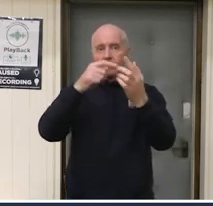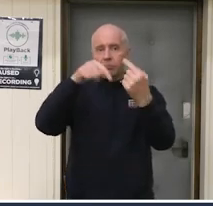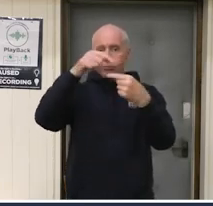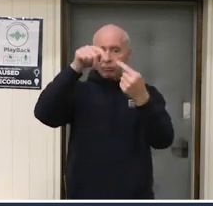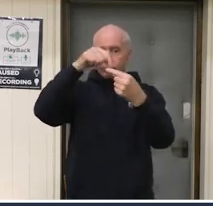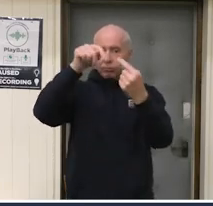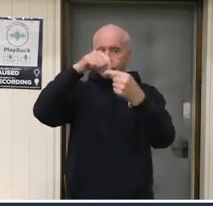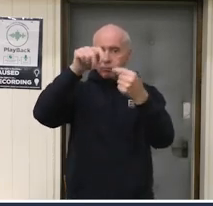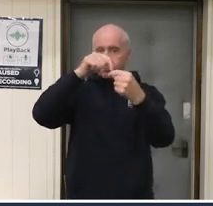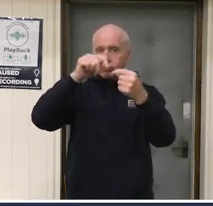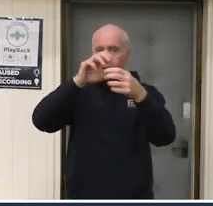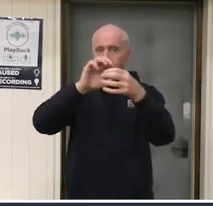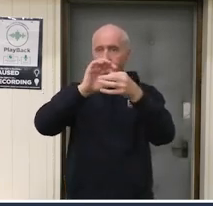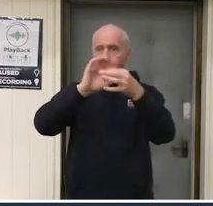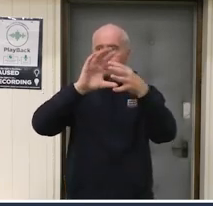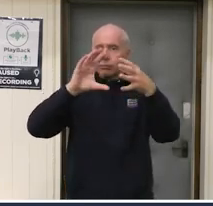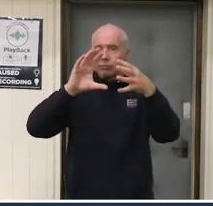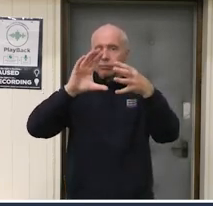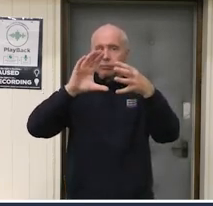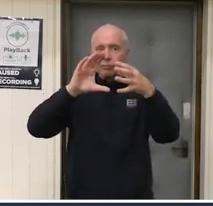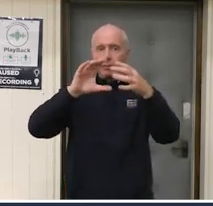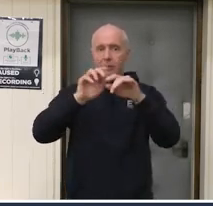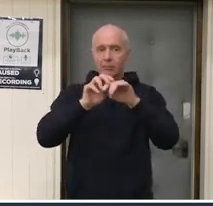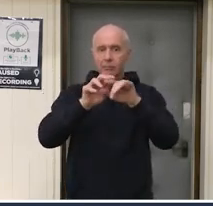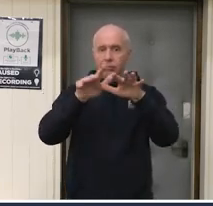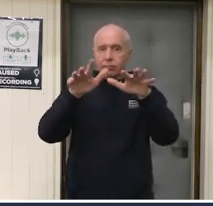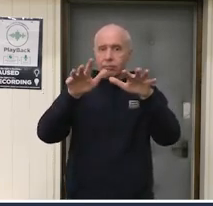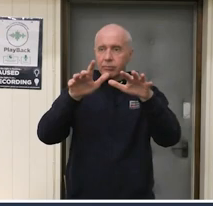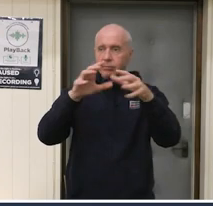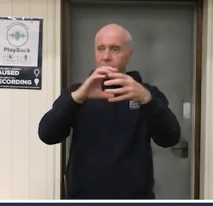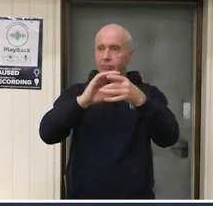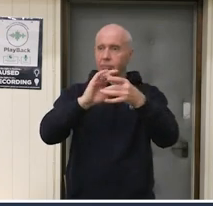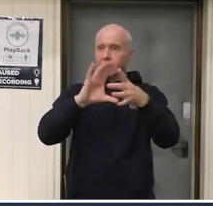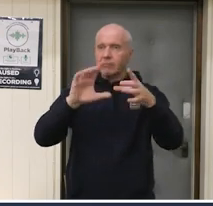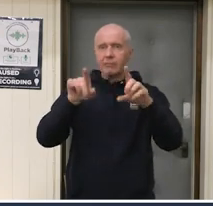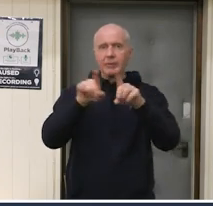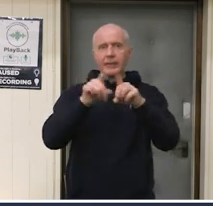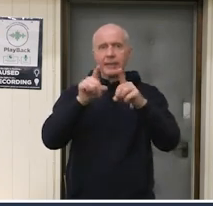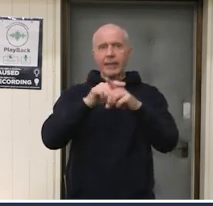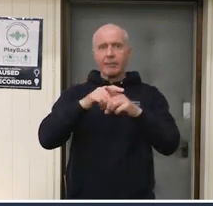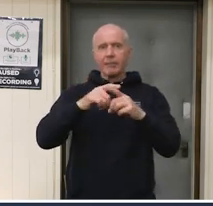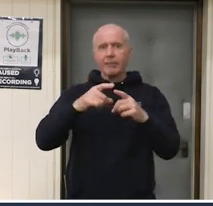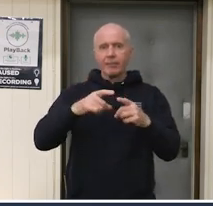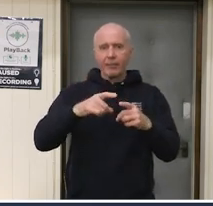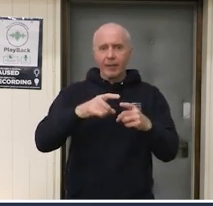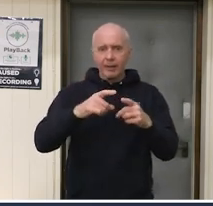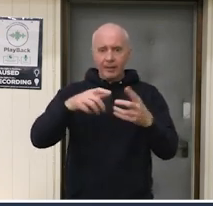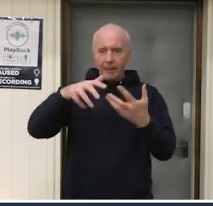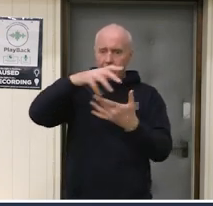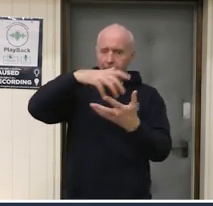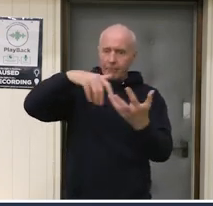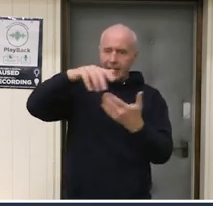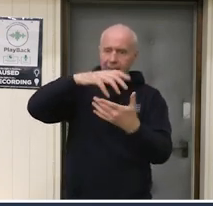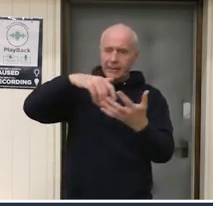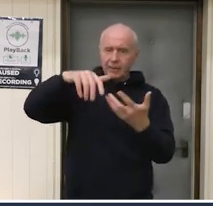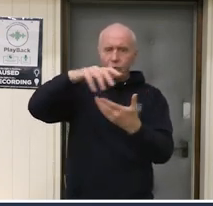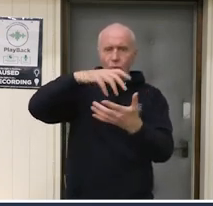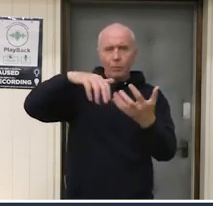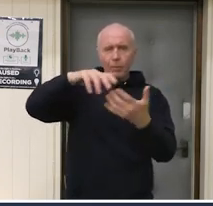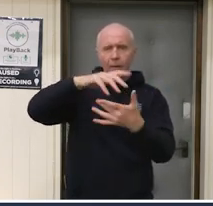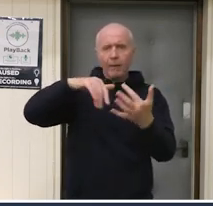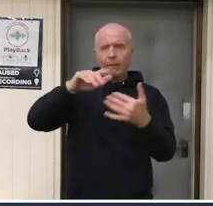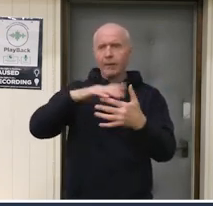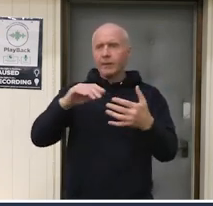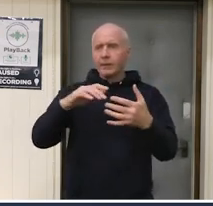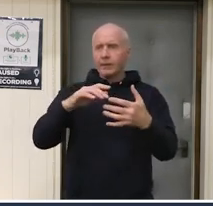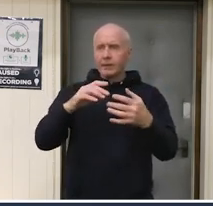they can part company with the nucleus. So what you're left with is a kind of soup of charged particles, the electrons and the ions all swimming around